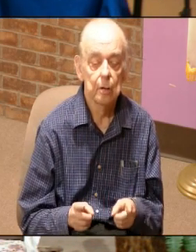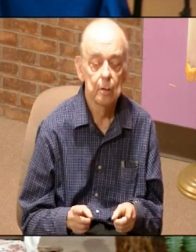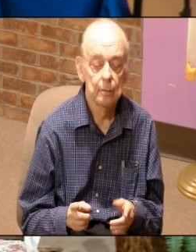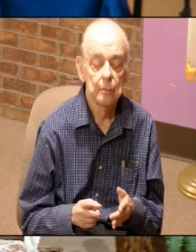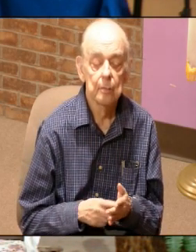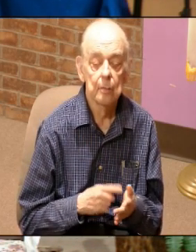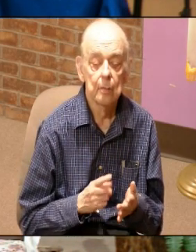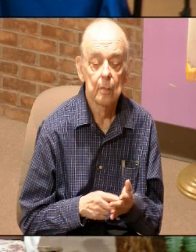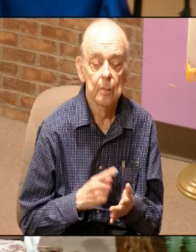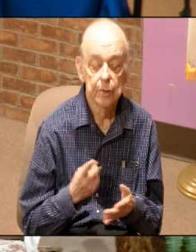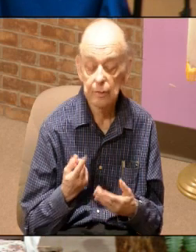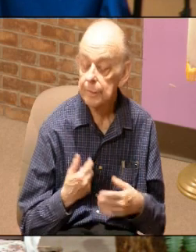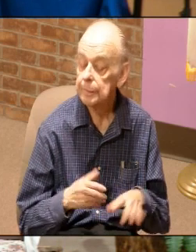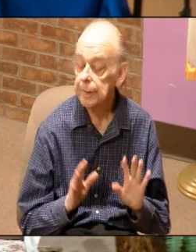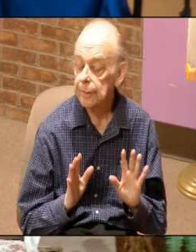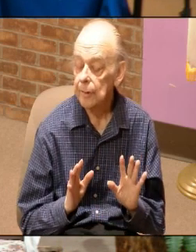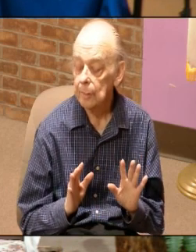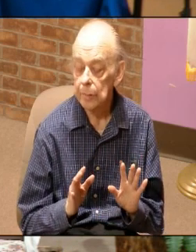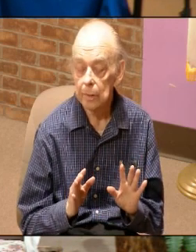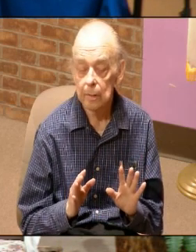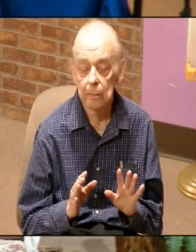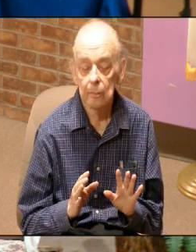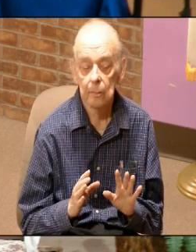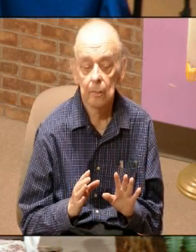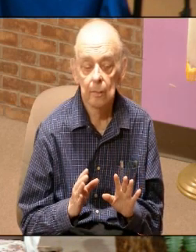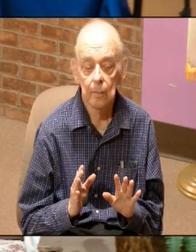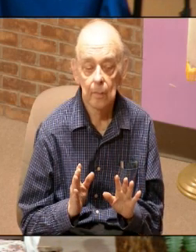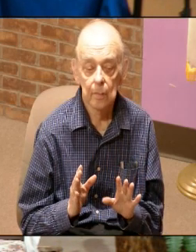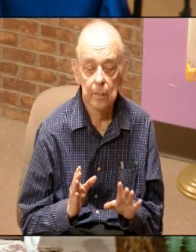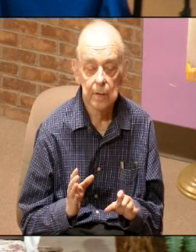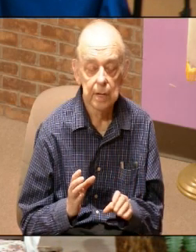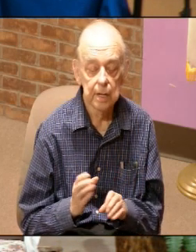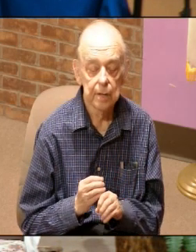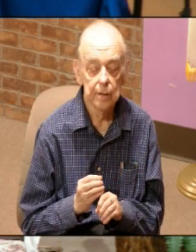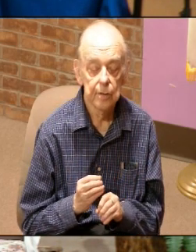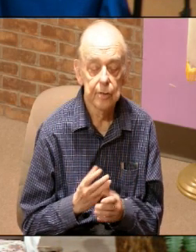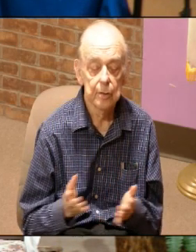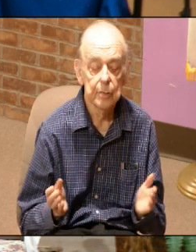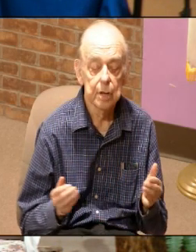sometimes you give up to gain something else